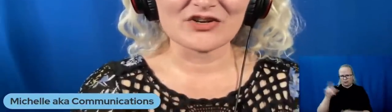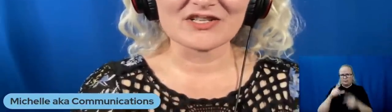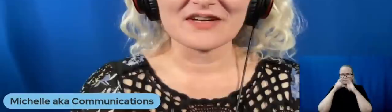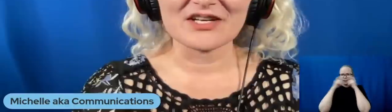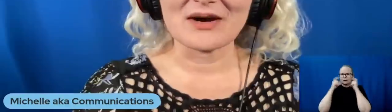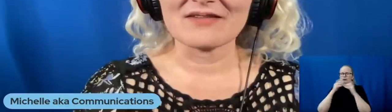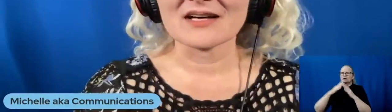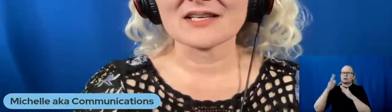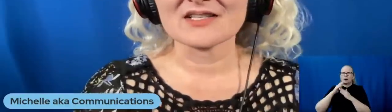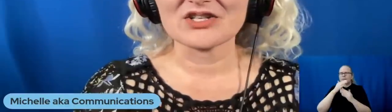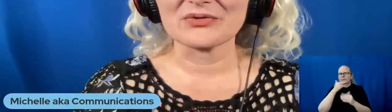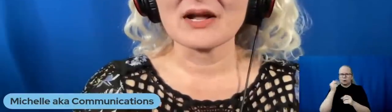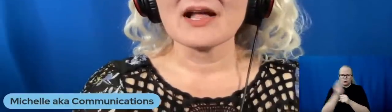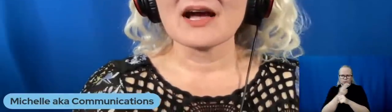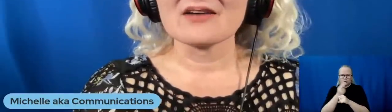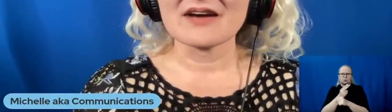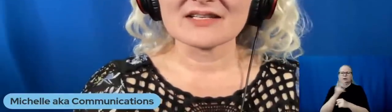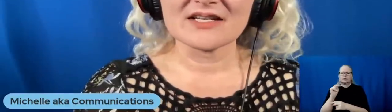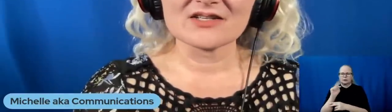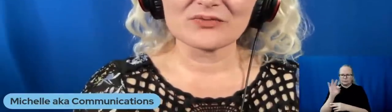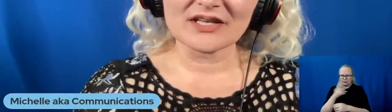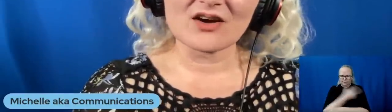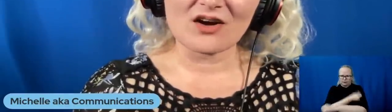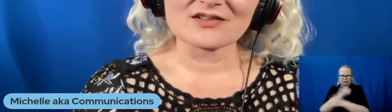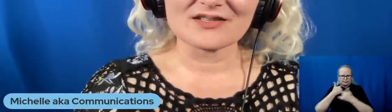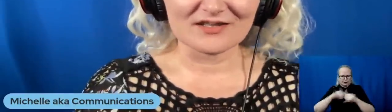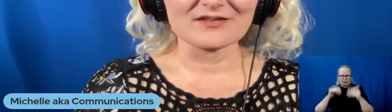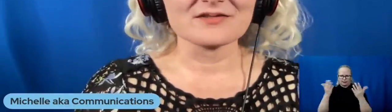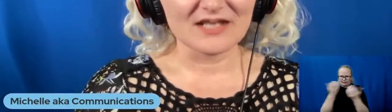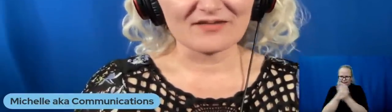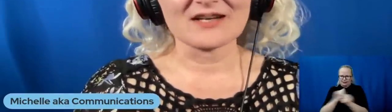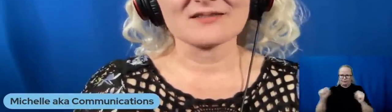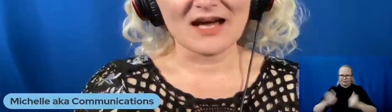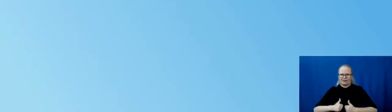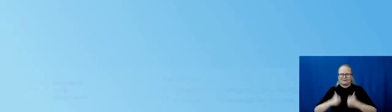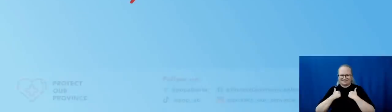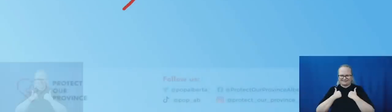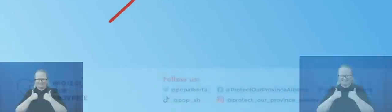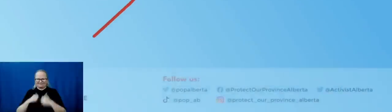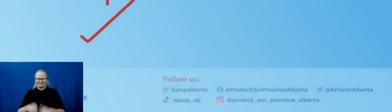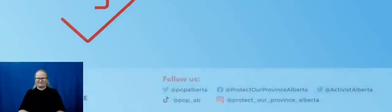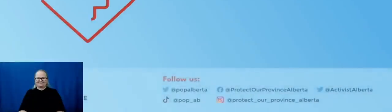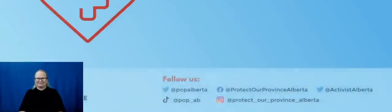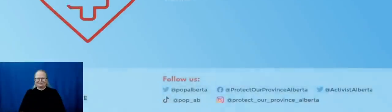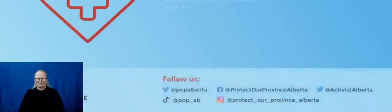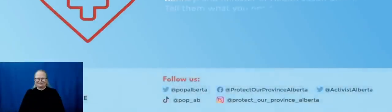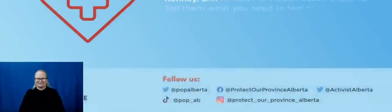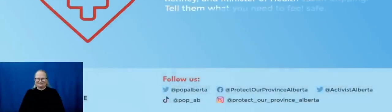the securest fit you have access to. And vaccines really are still saving lives.